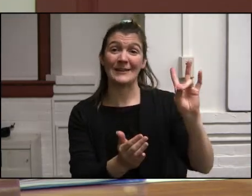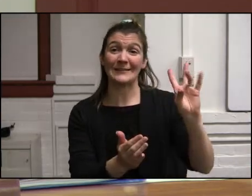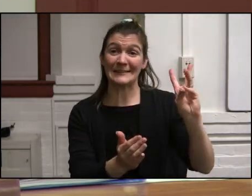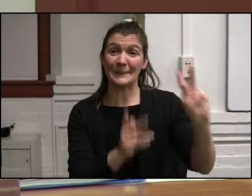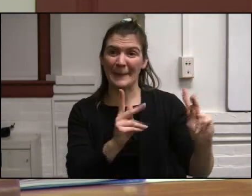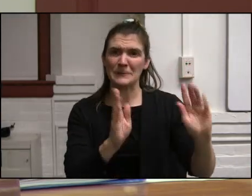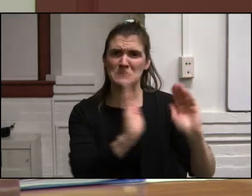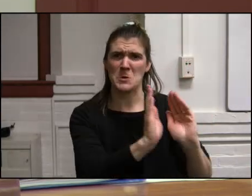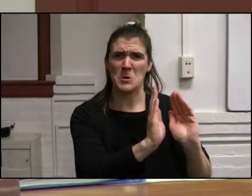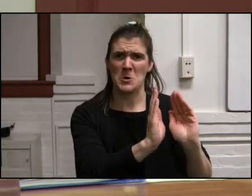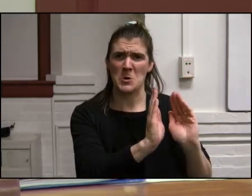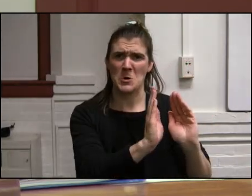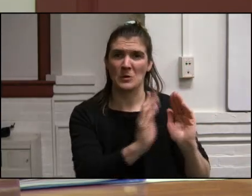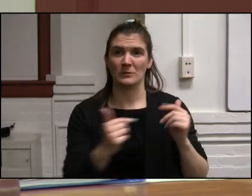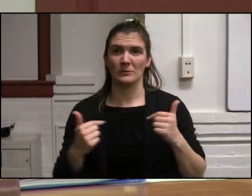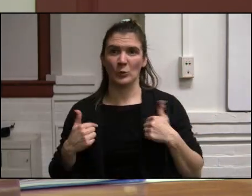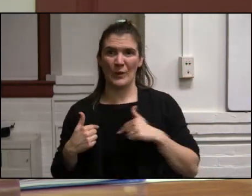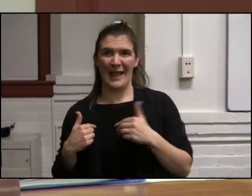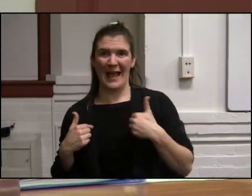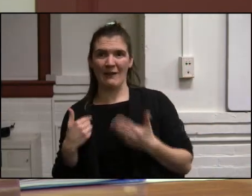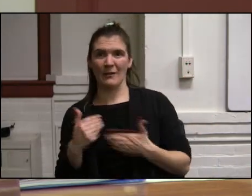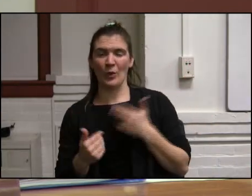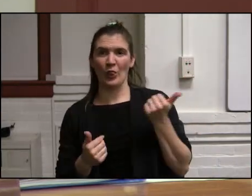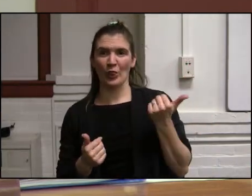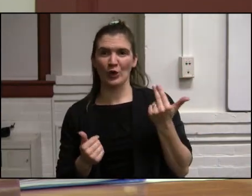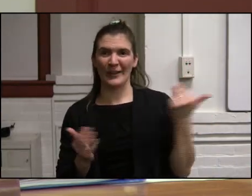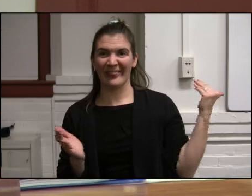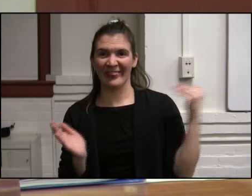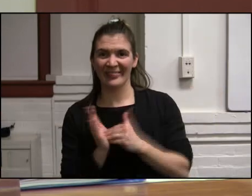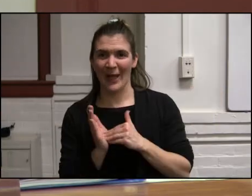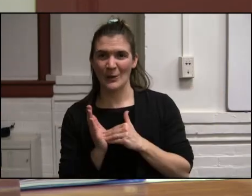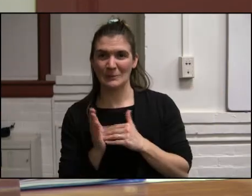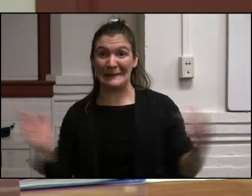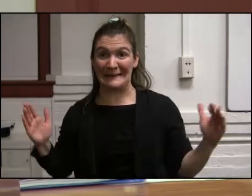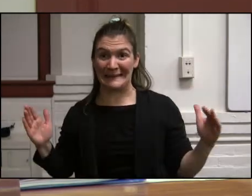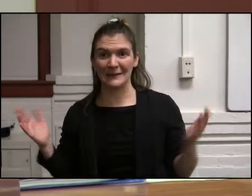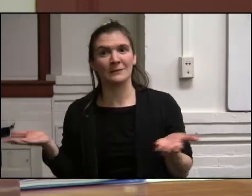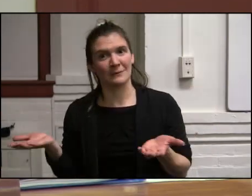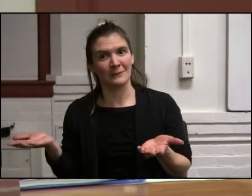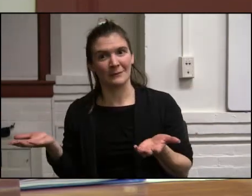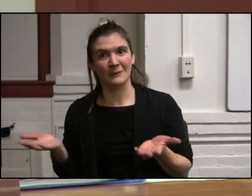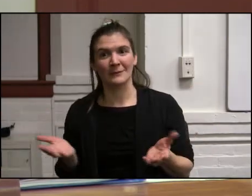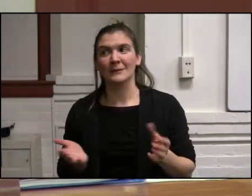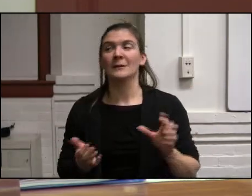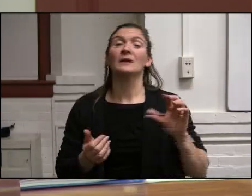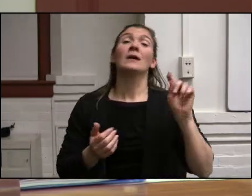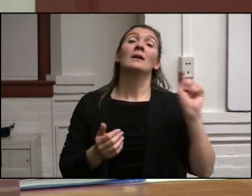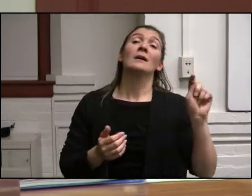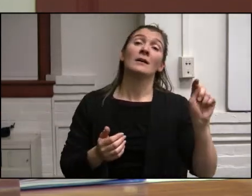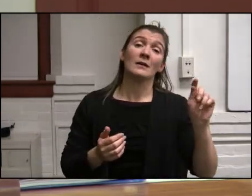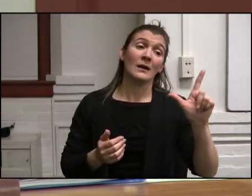1,876 people compared to our nearly 13,000. And they had